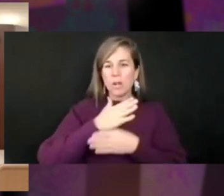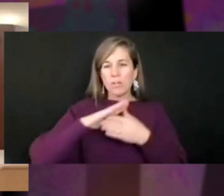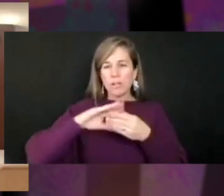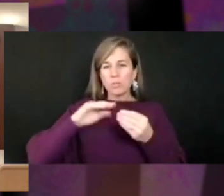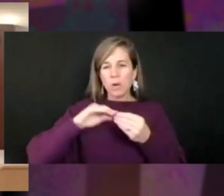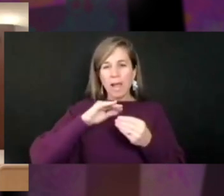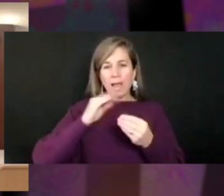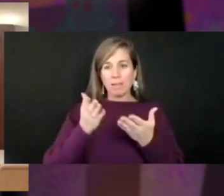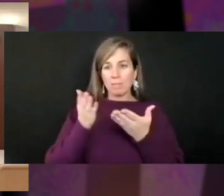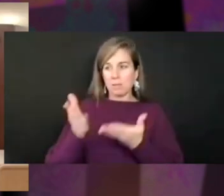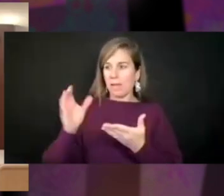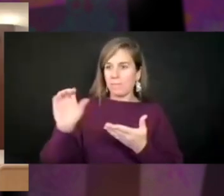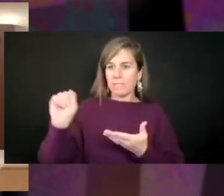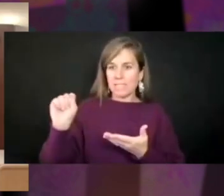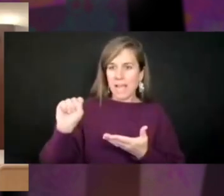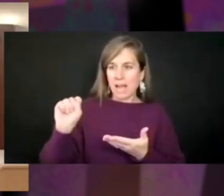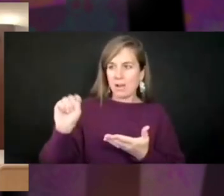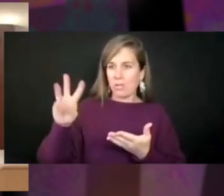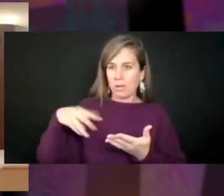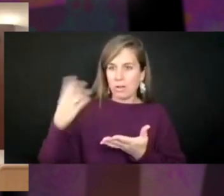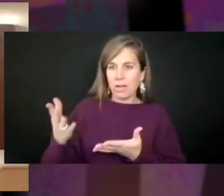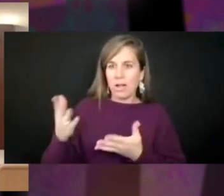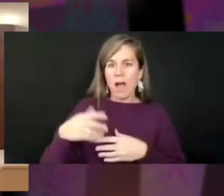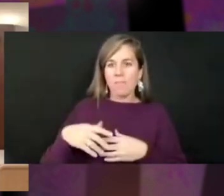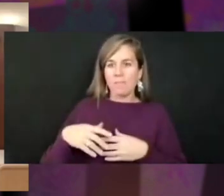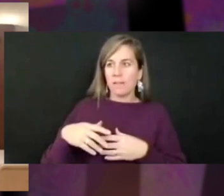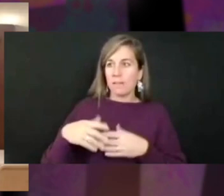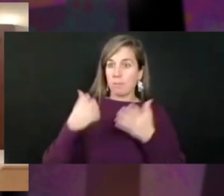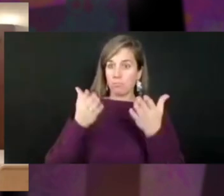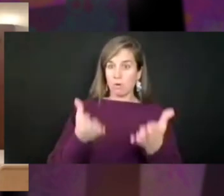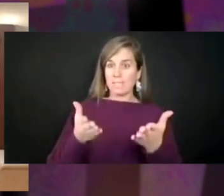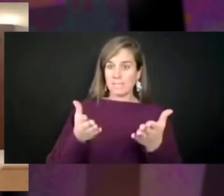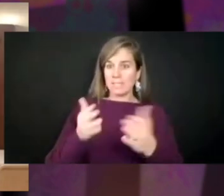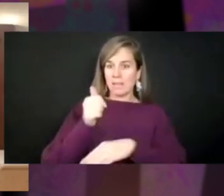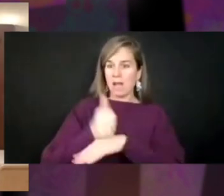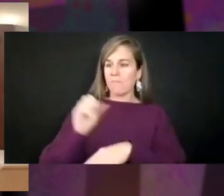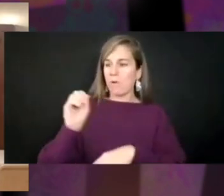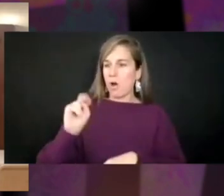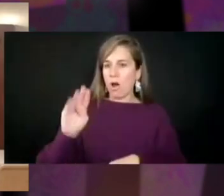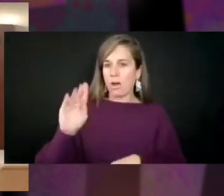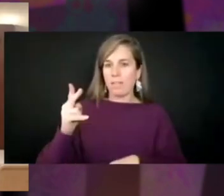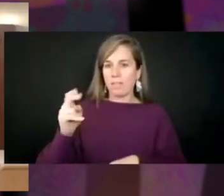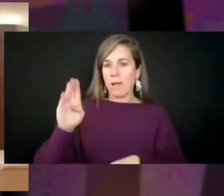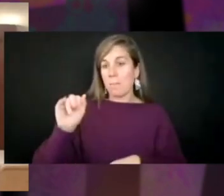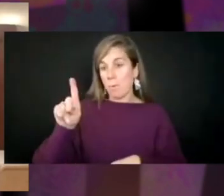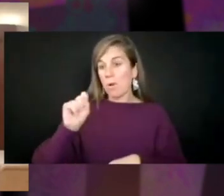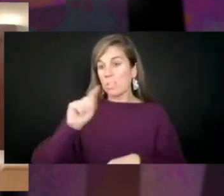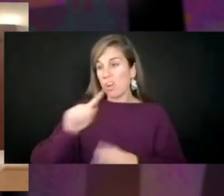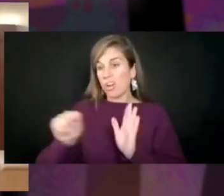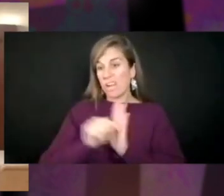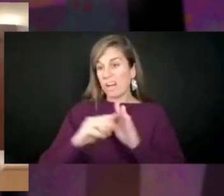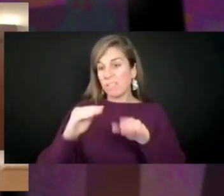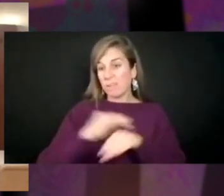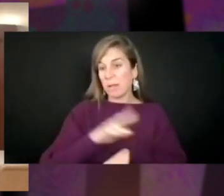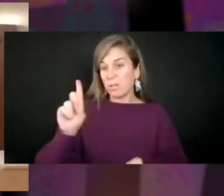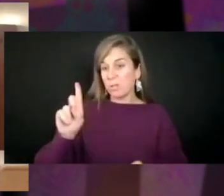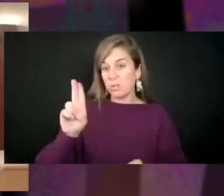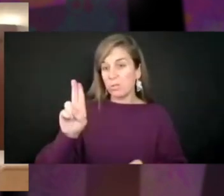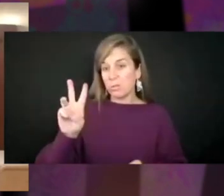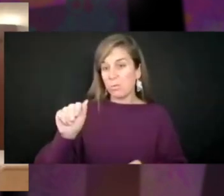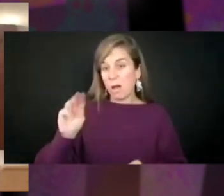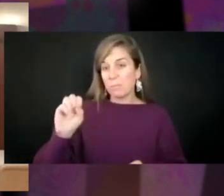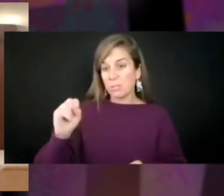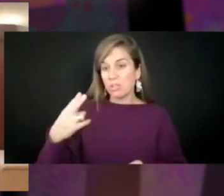of Seattle, the city of Seattle, the presence of On the Boards is negatively impacting the Duwamish. And so